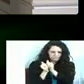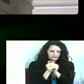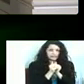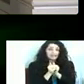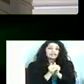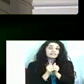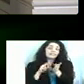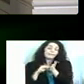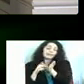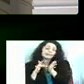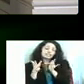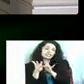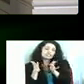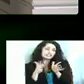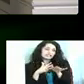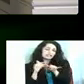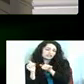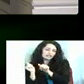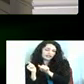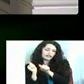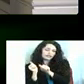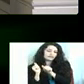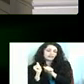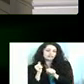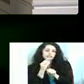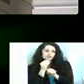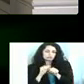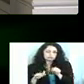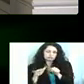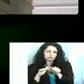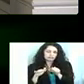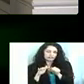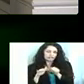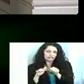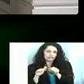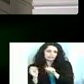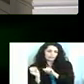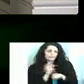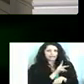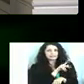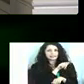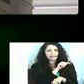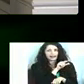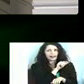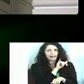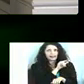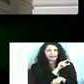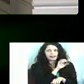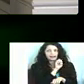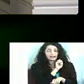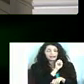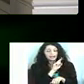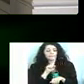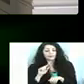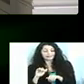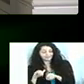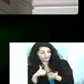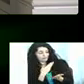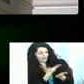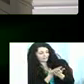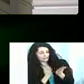So Jesus left the Judean countryside and went back to Galilee. To get there, he had to pass through